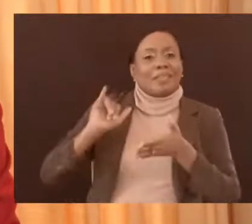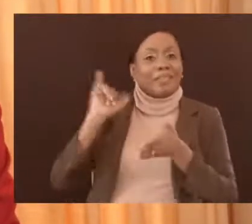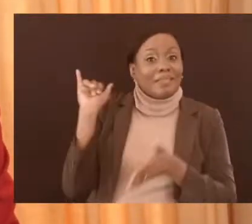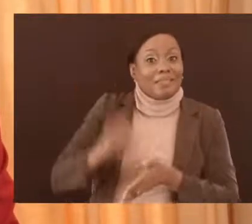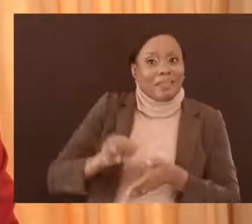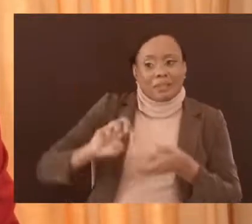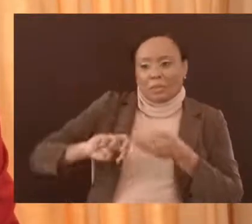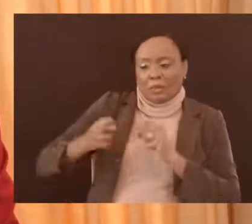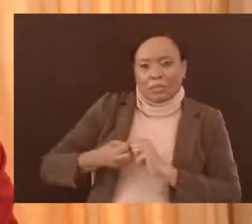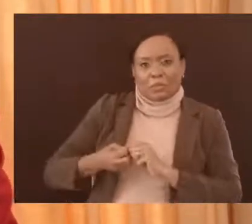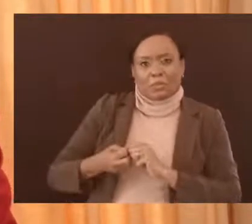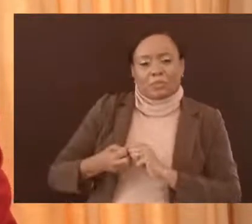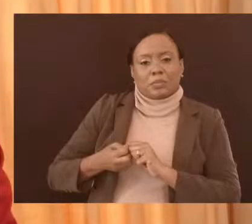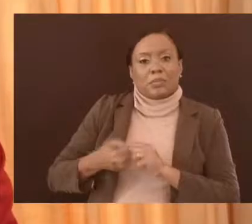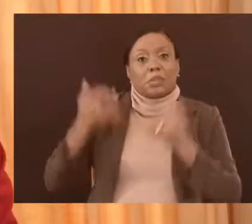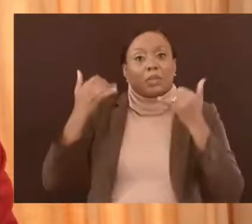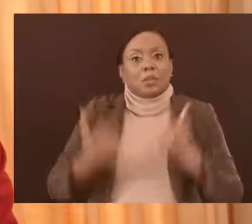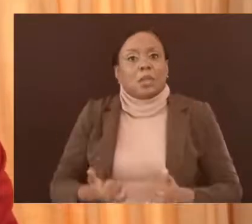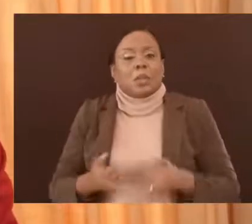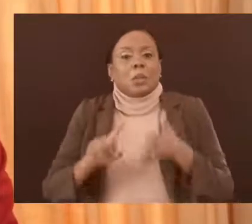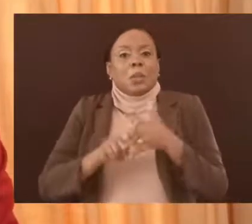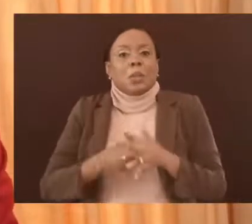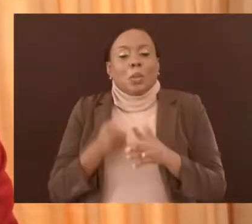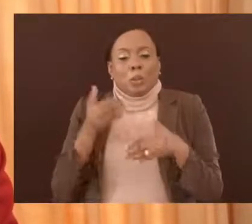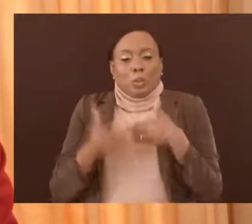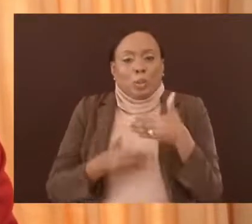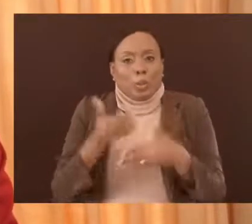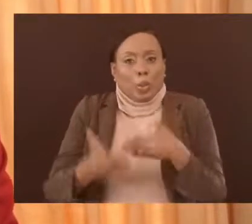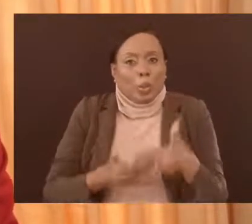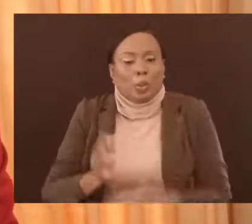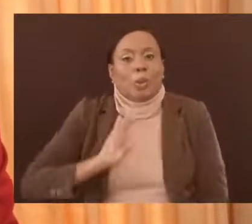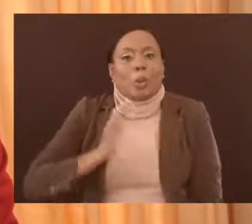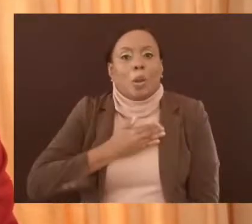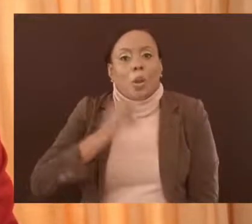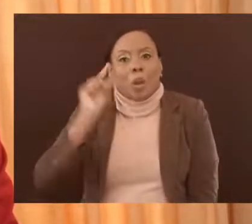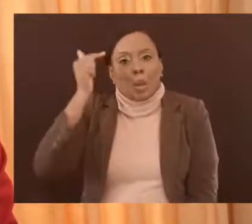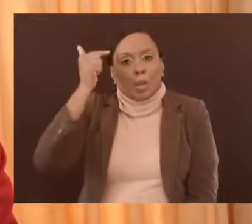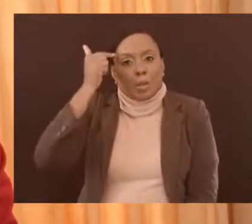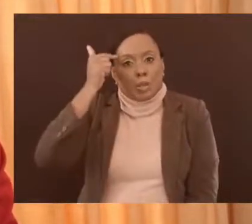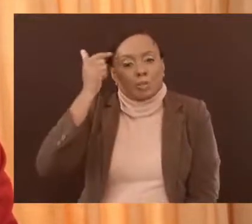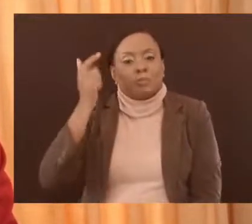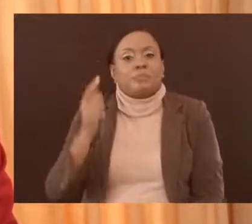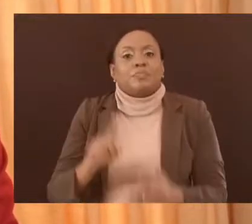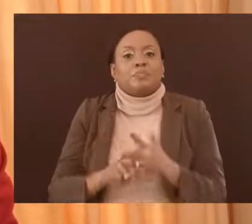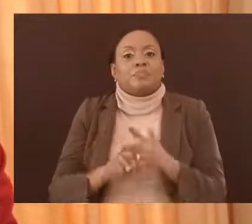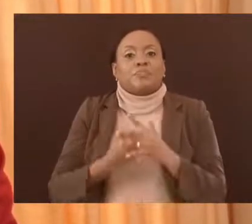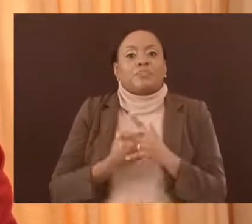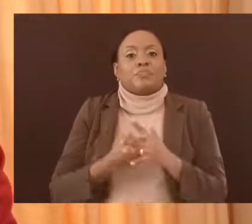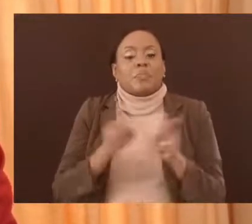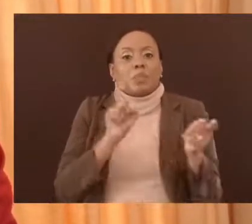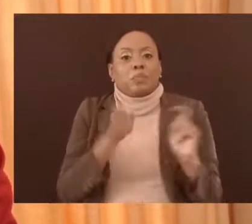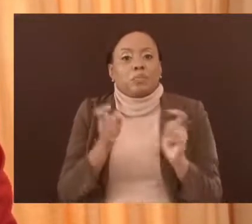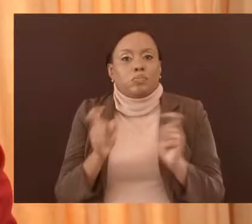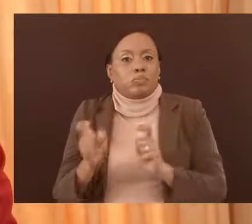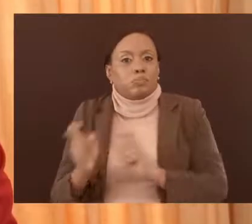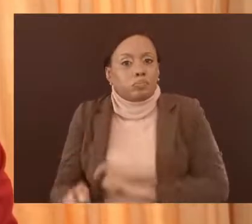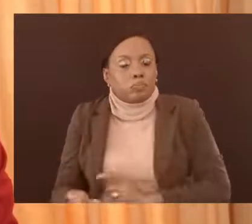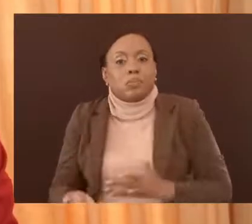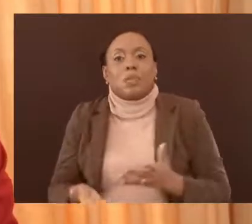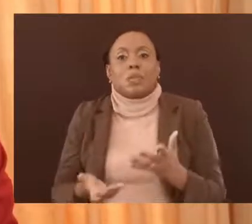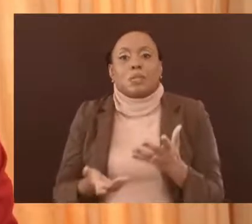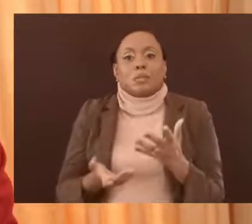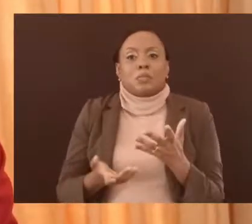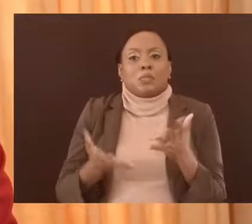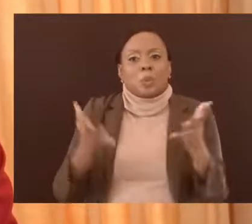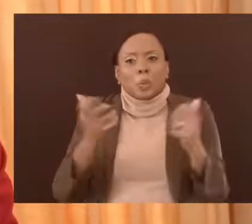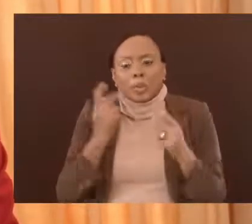taken, I think it is clear, and we've started the process. Certainly this administration has put in place the Education Reform Unit because we've been looking obviously at